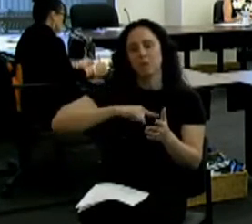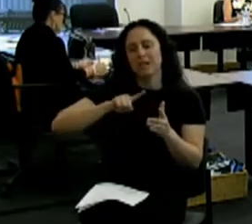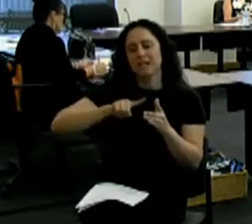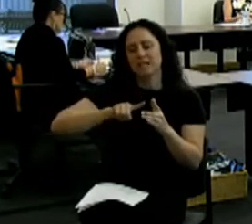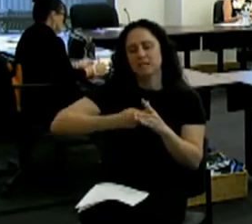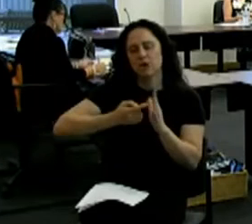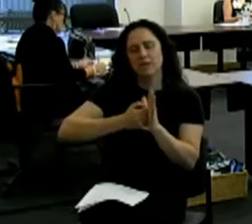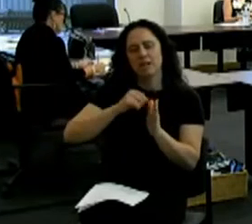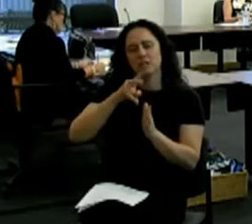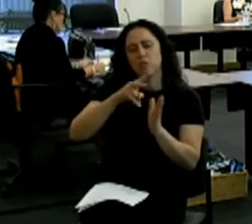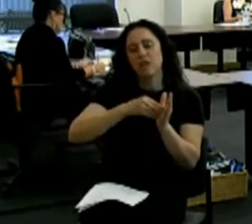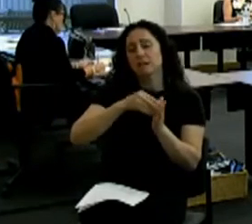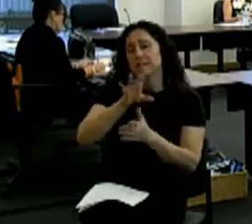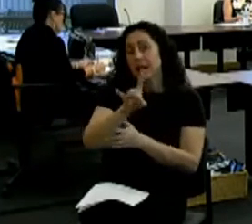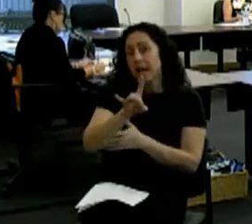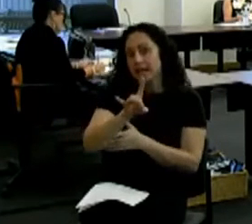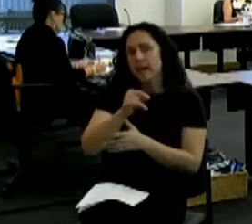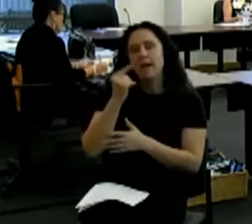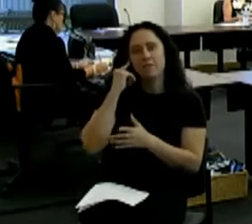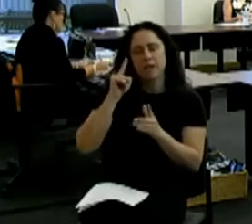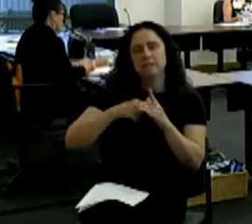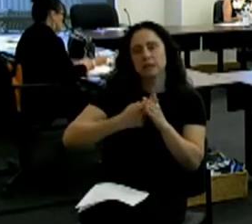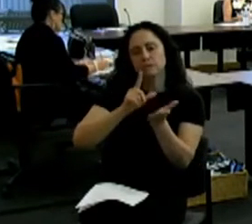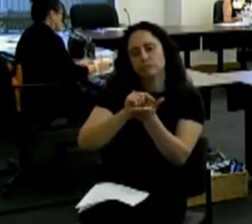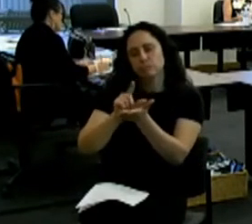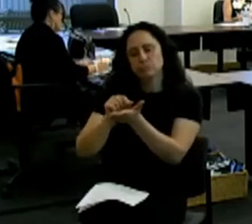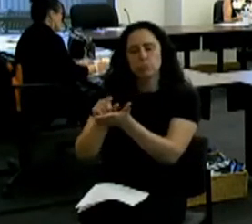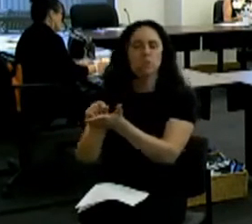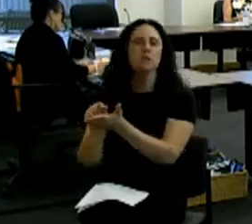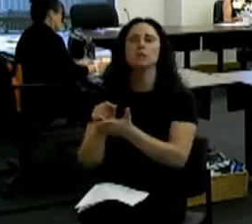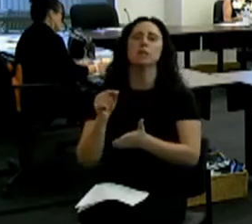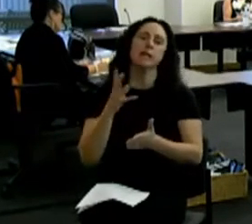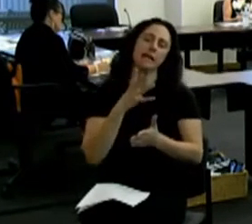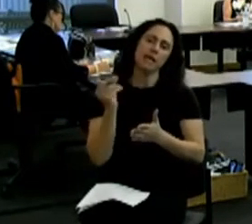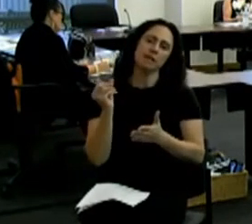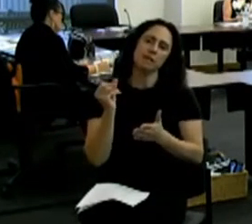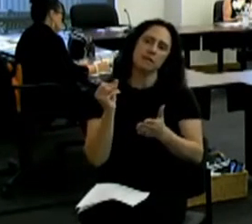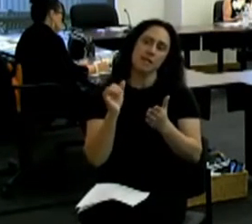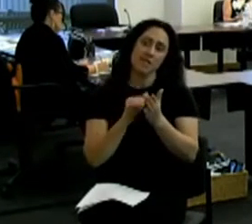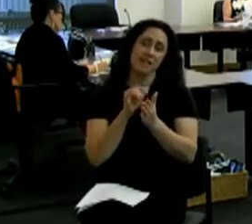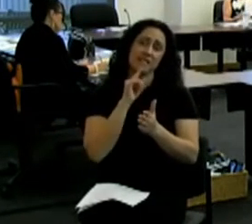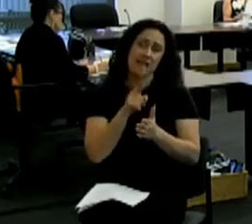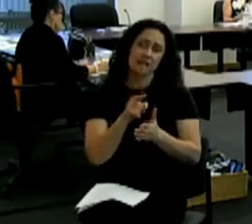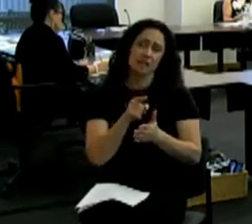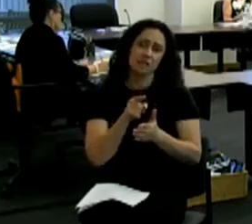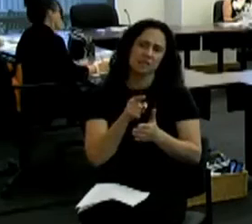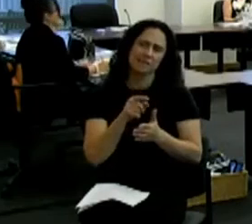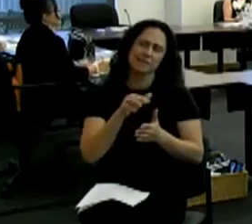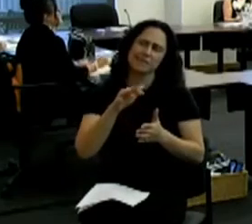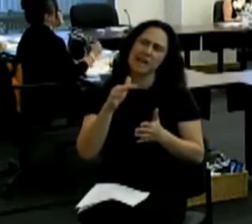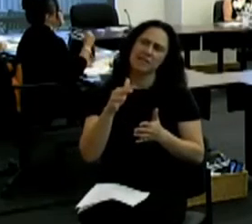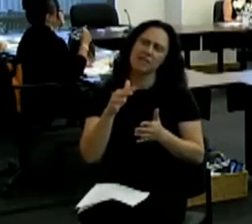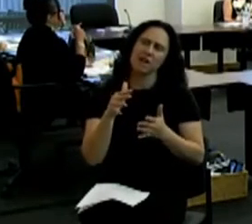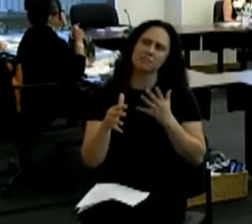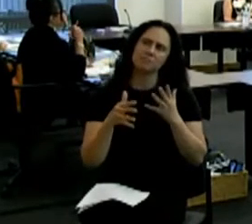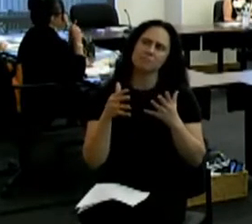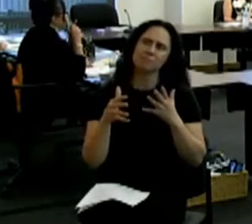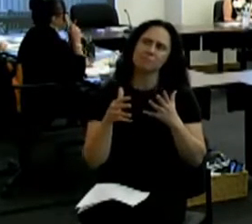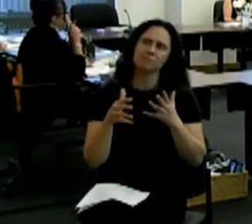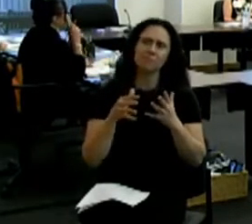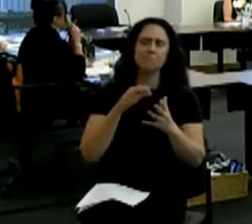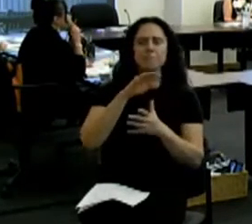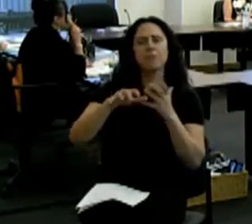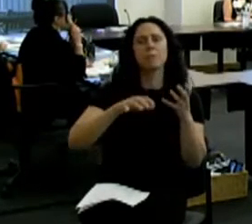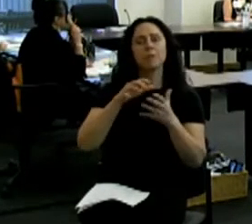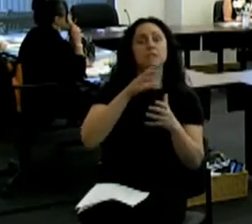in 2008, I think. Yeah. And it's actually kind of a